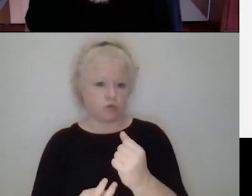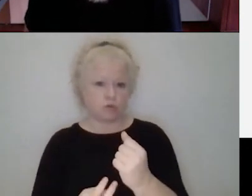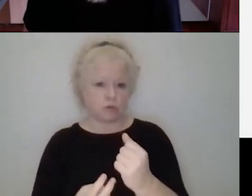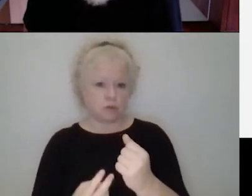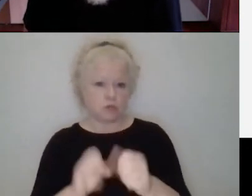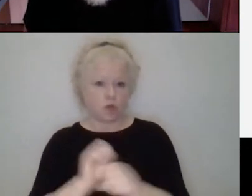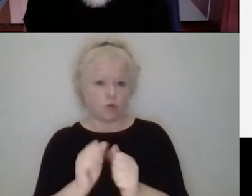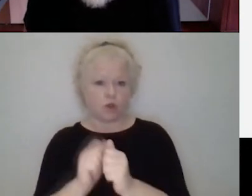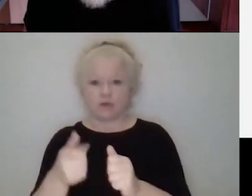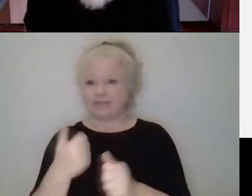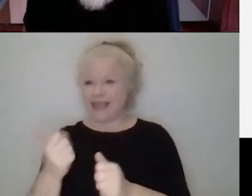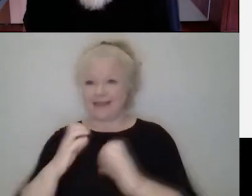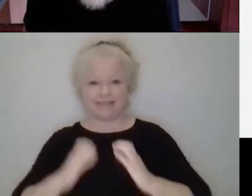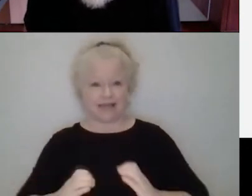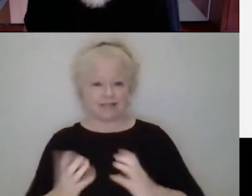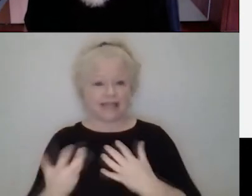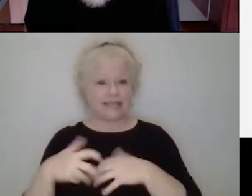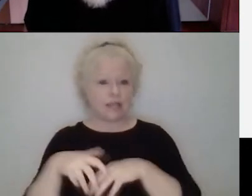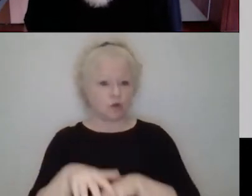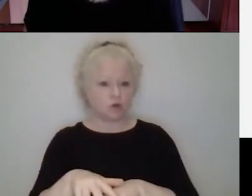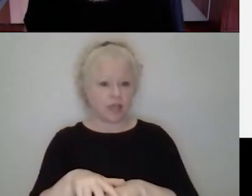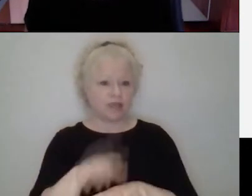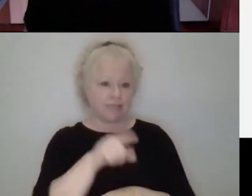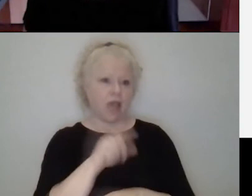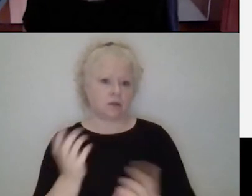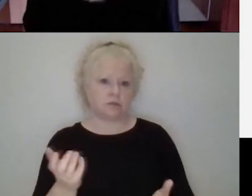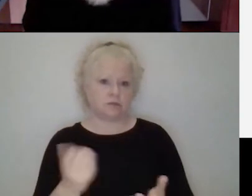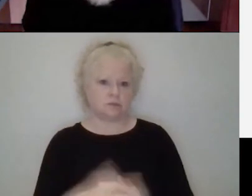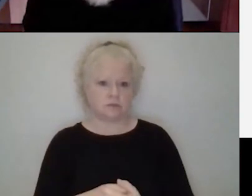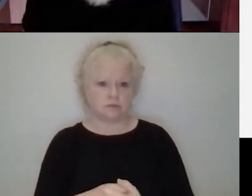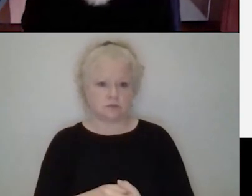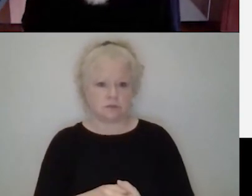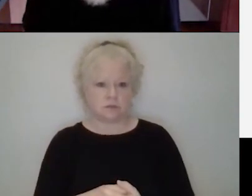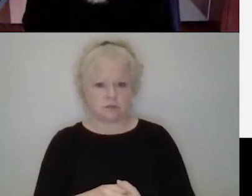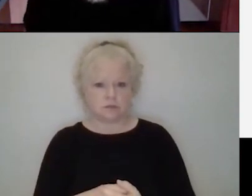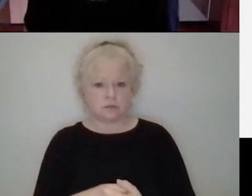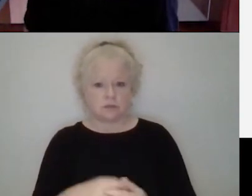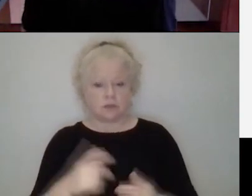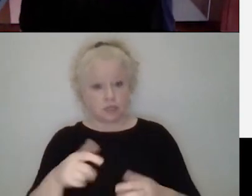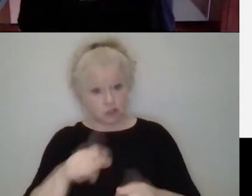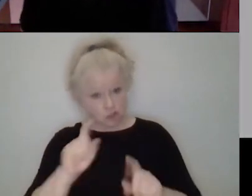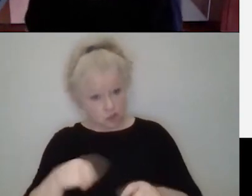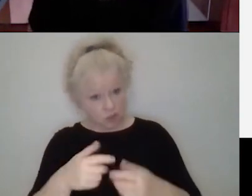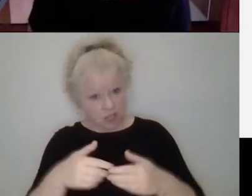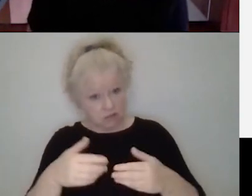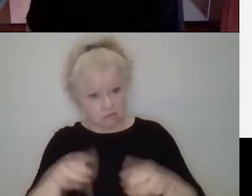any of our clients to integrate that factor. So we say, why to open another warehouse? Why to